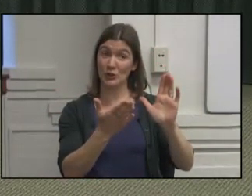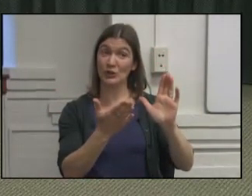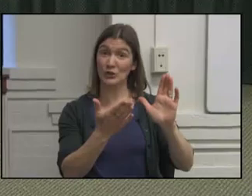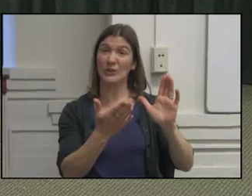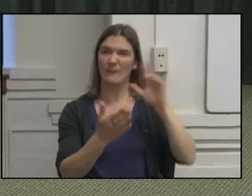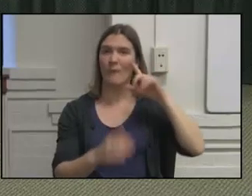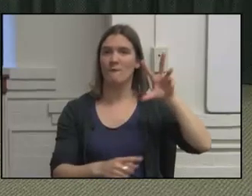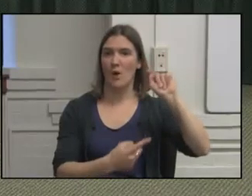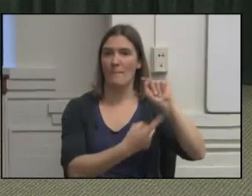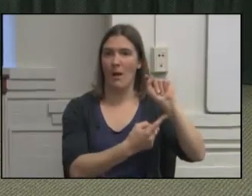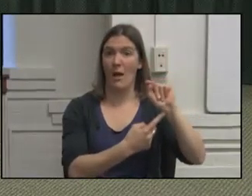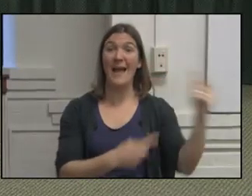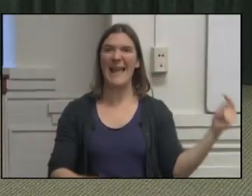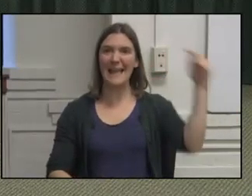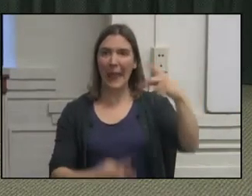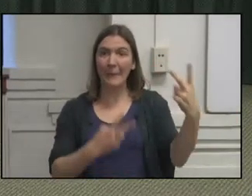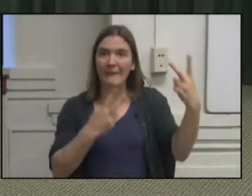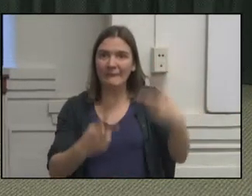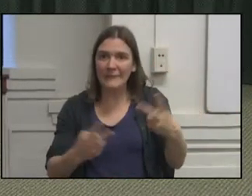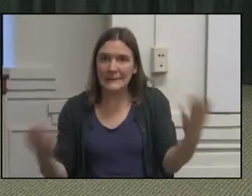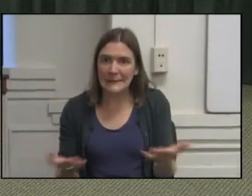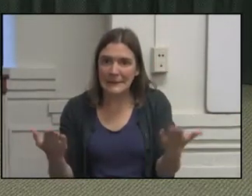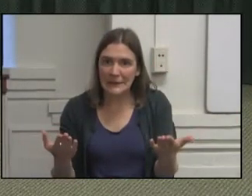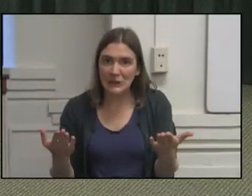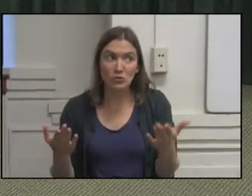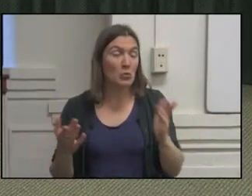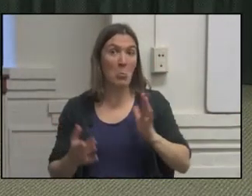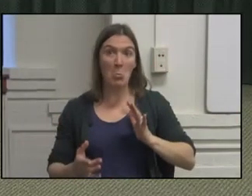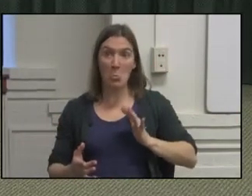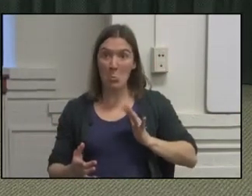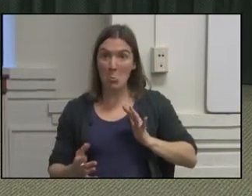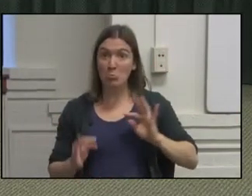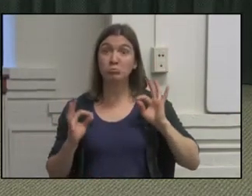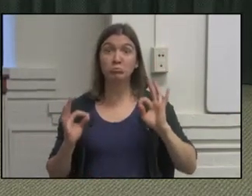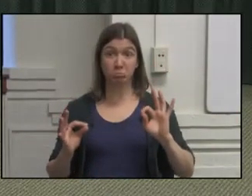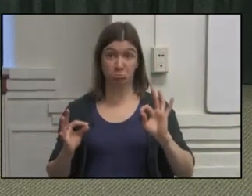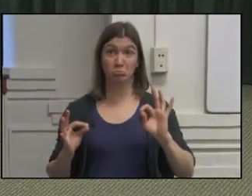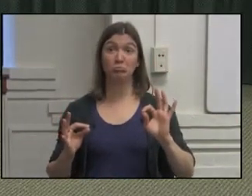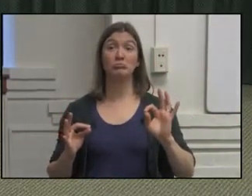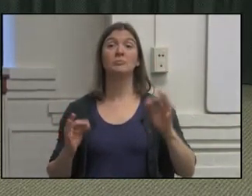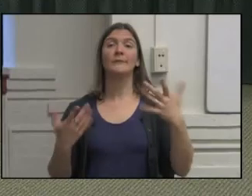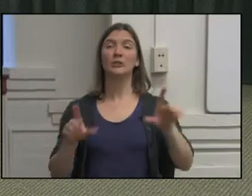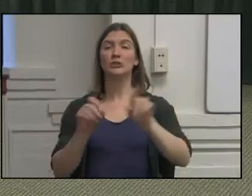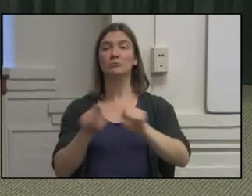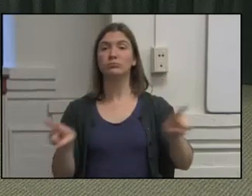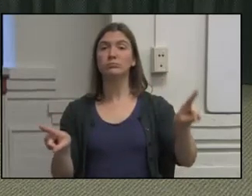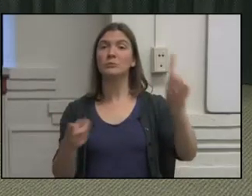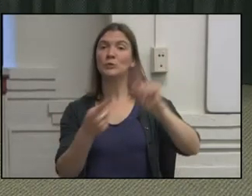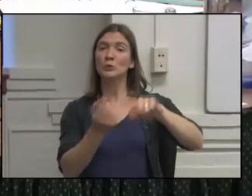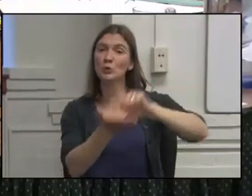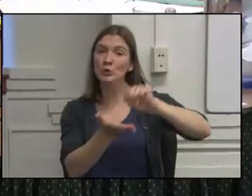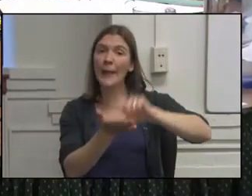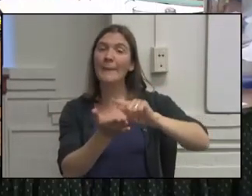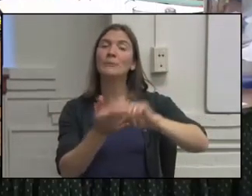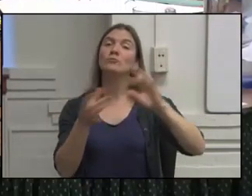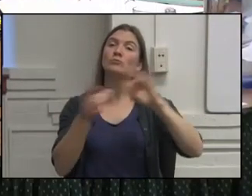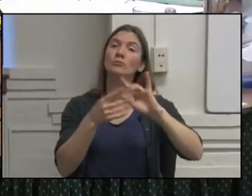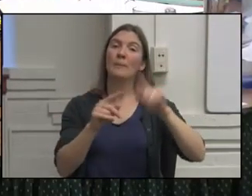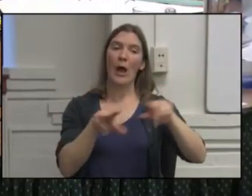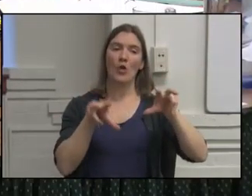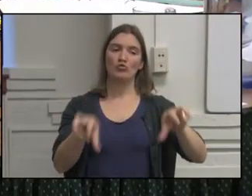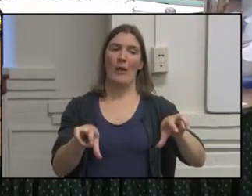for Vermont, came and visited us and did a great press release about some drug